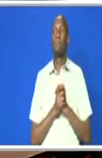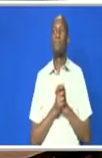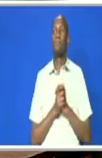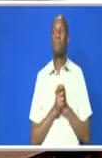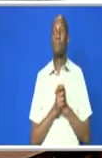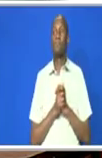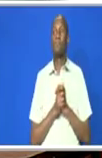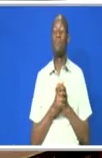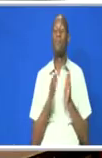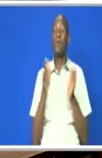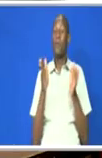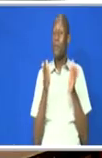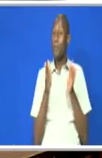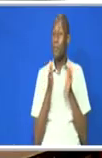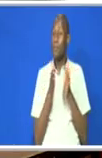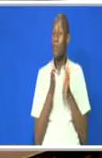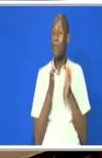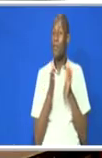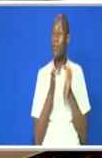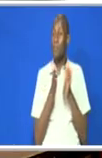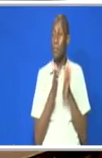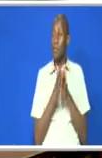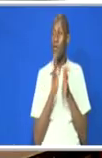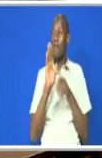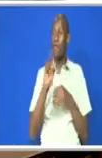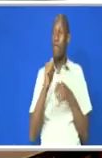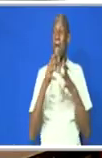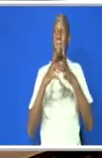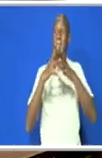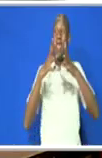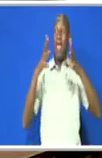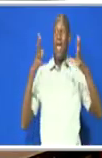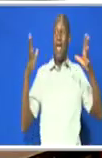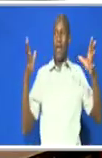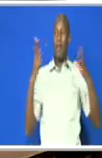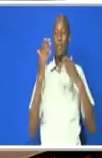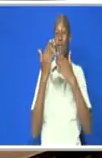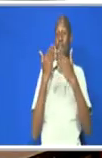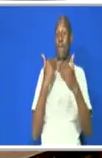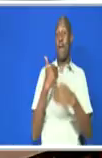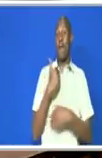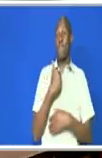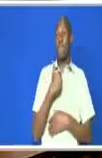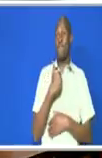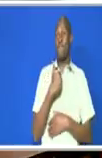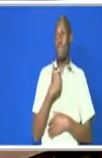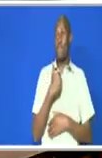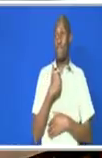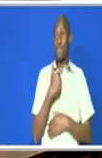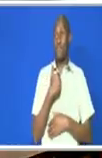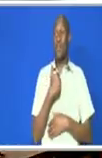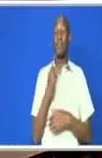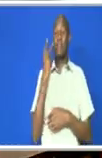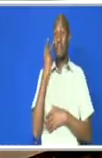I am subtracting some pegs from the big heap that I had. Look